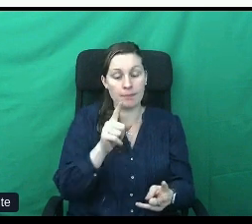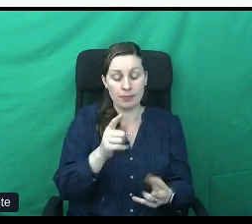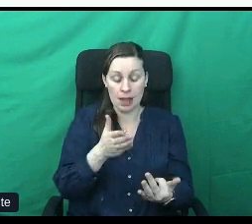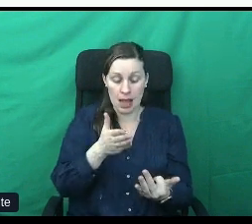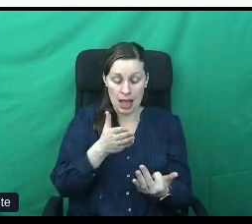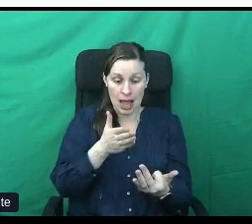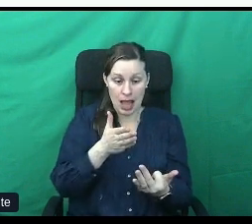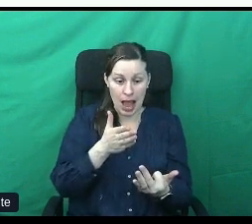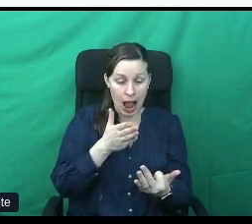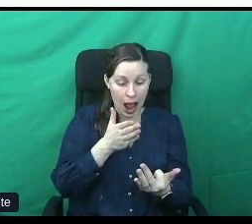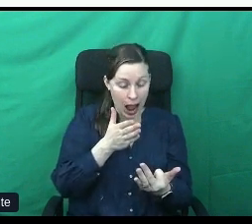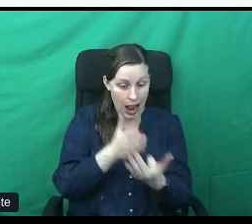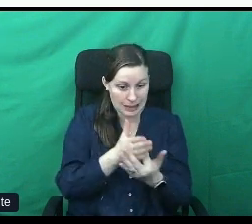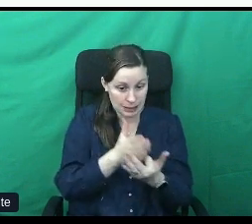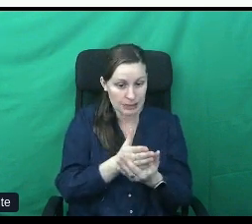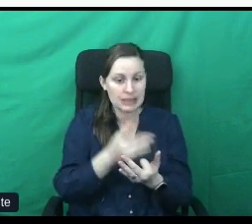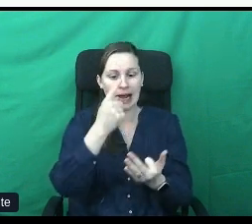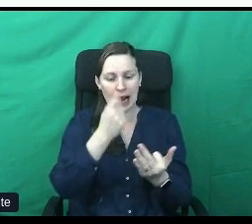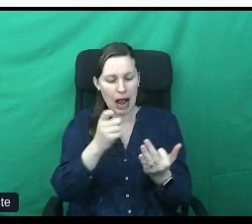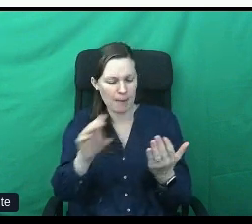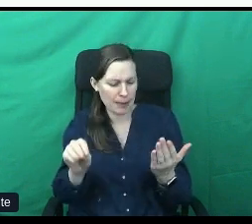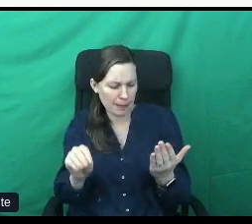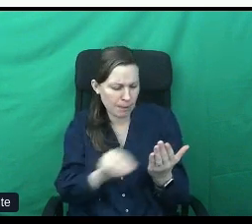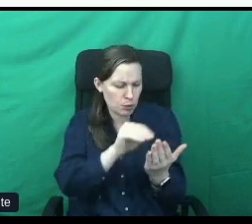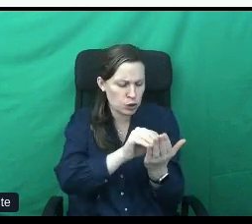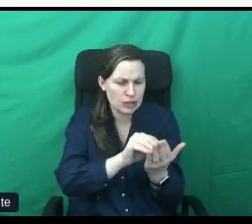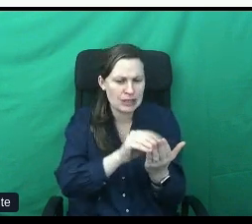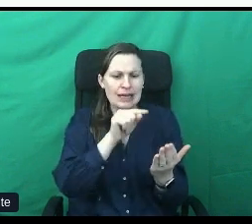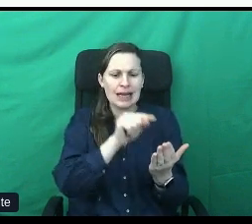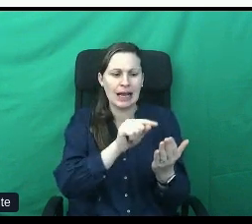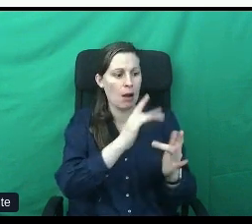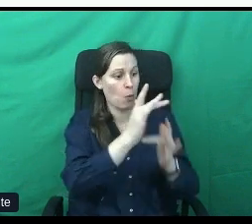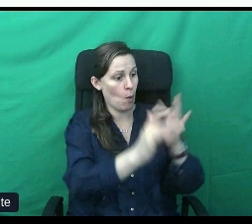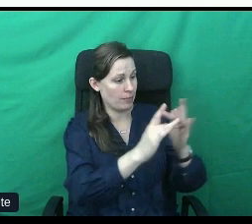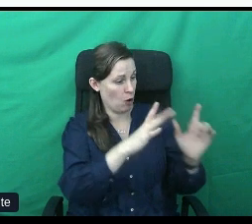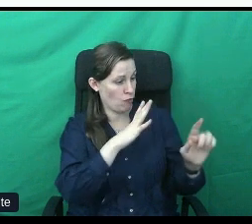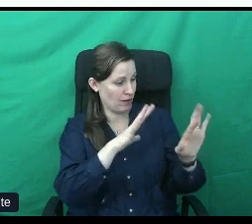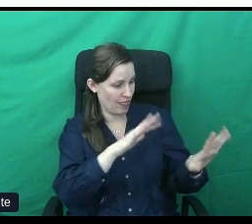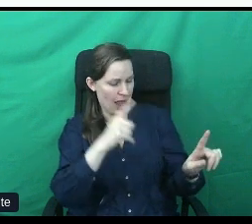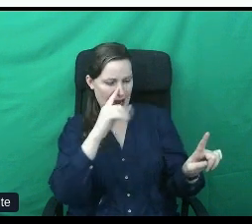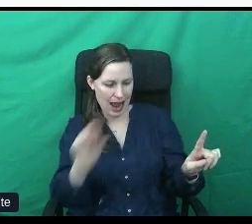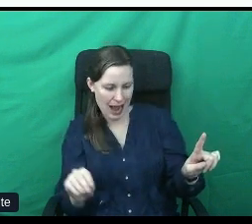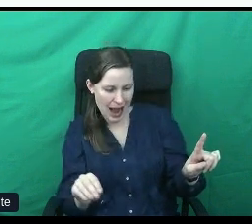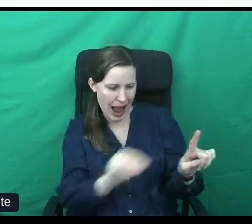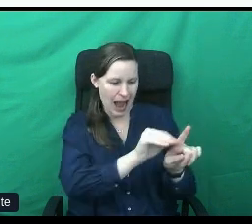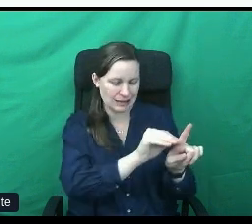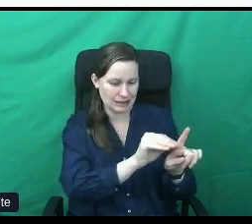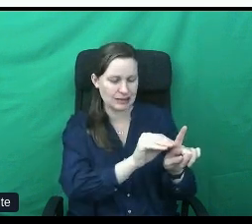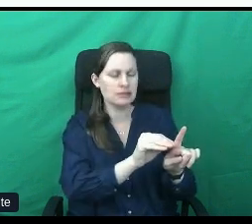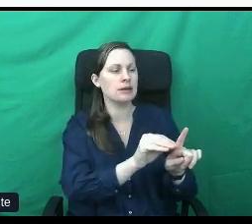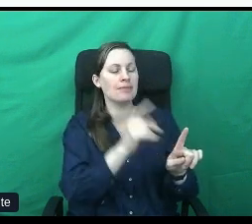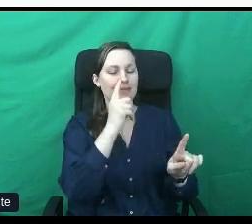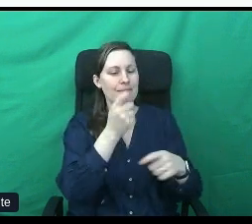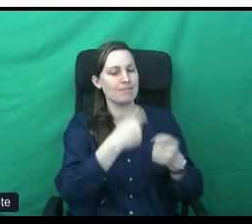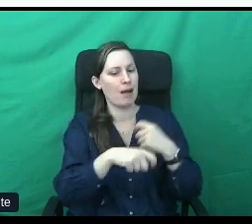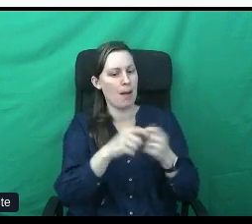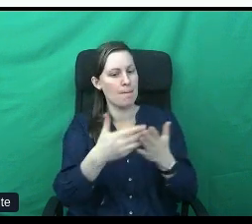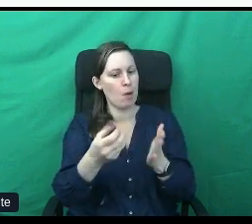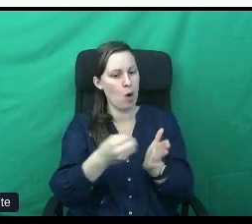accessibility can be retrofit into desktop and web applications that are already live, it can be extremely costly and time-consuming to do